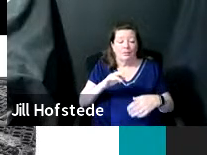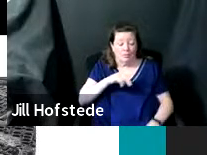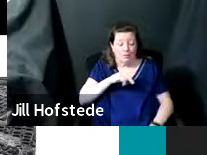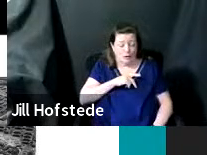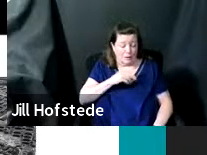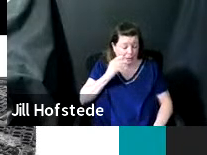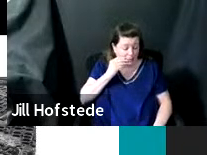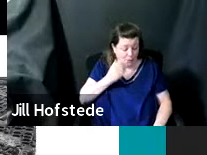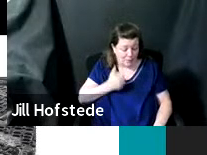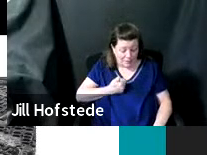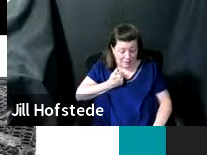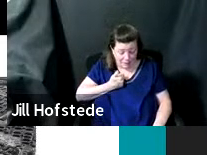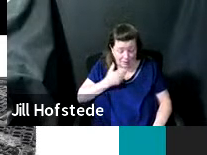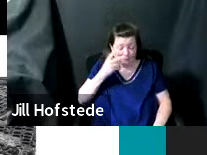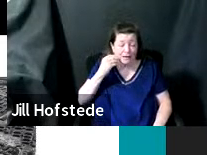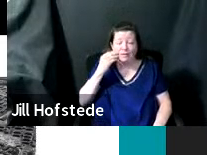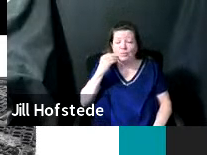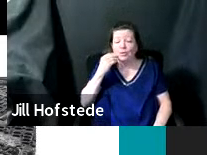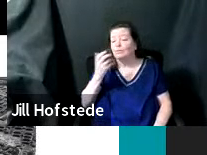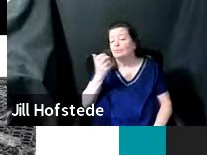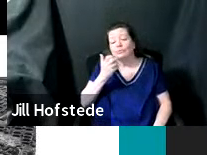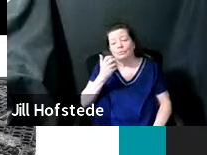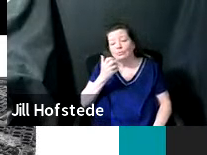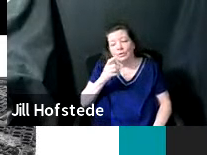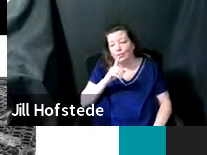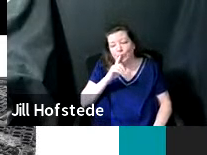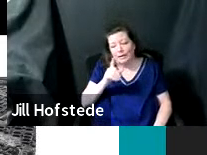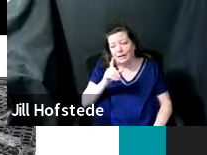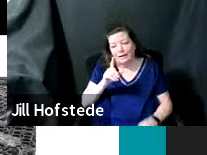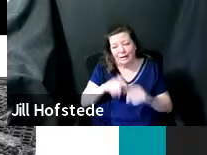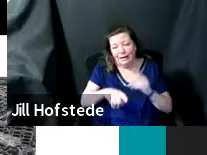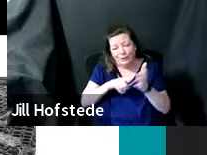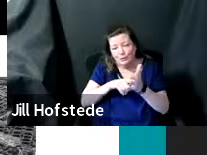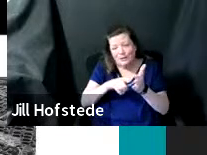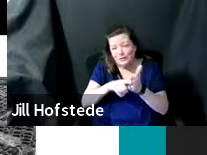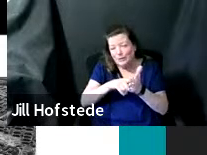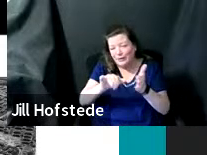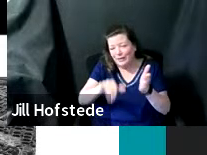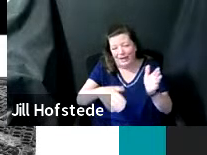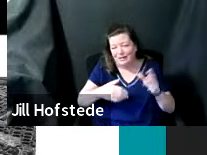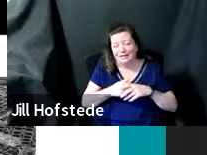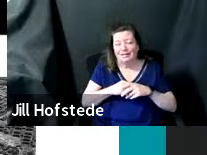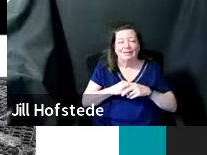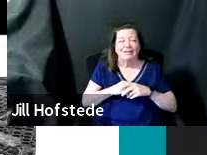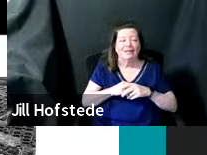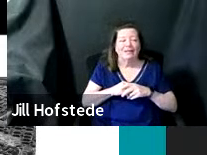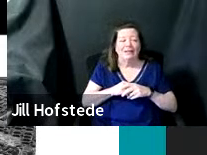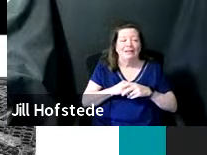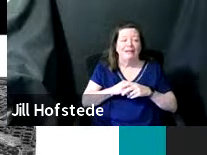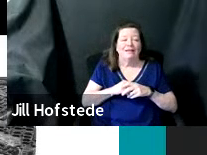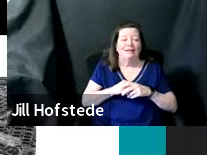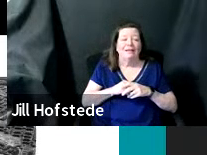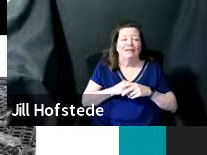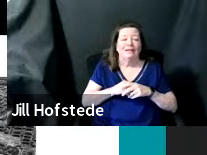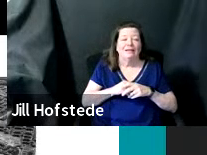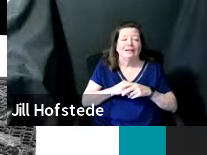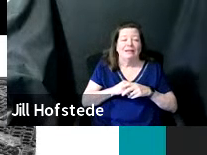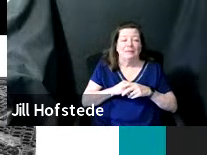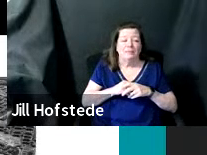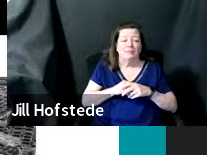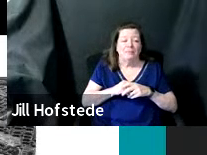lived experience, you just can't do enough research on to find that type of storytelling.